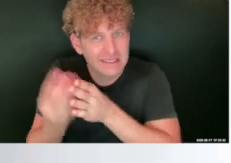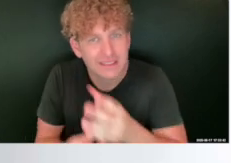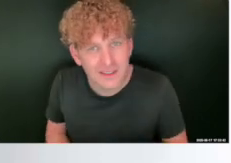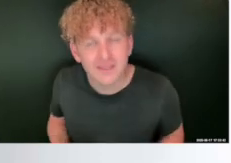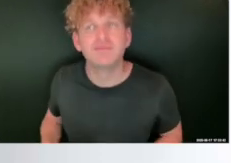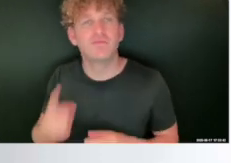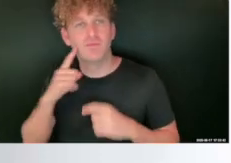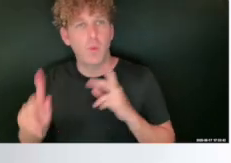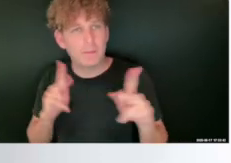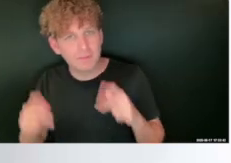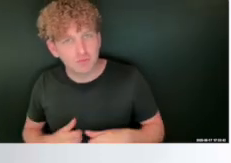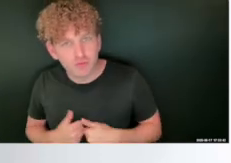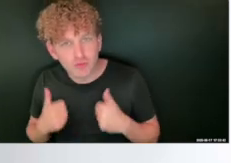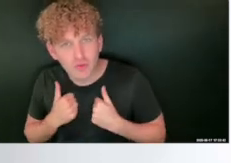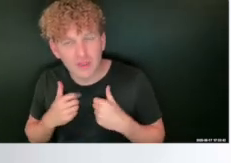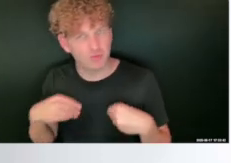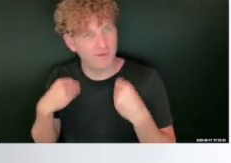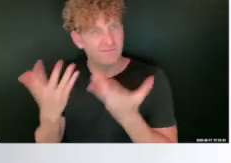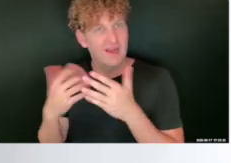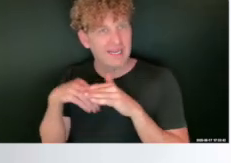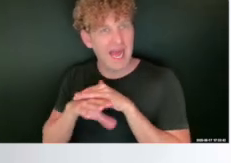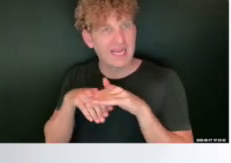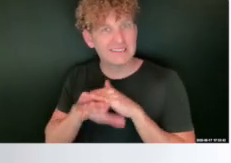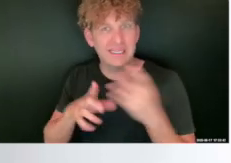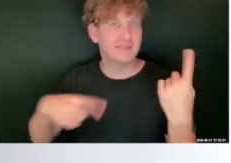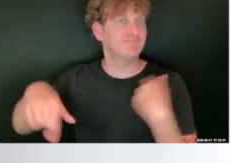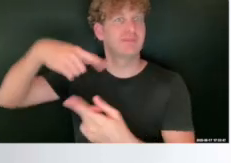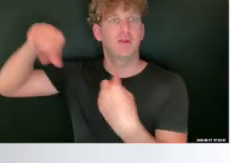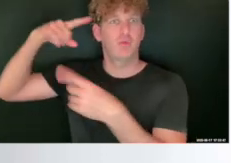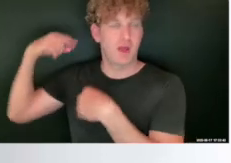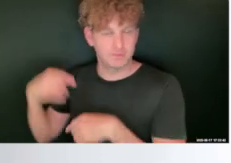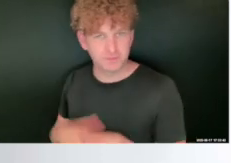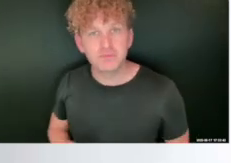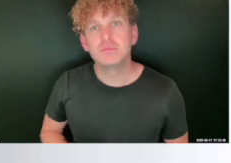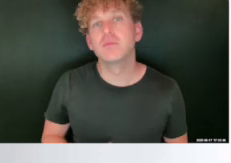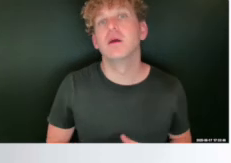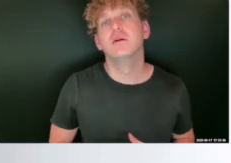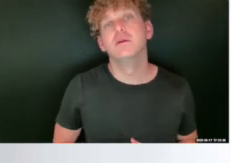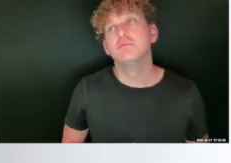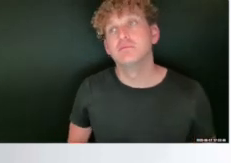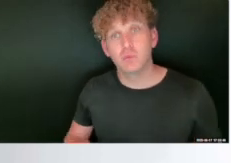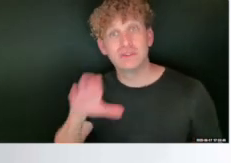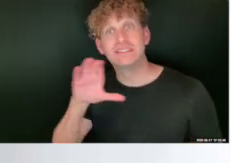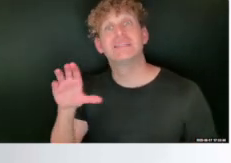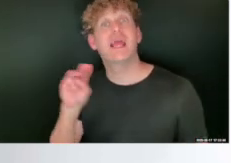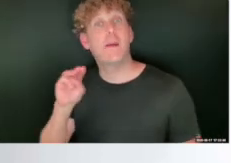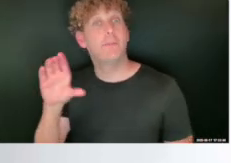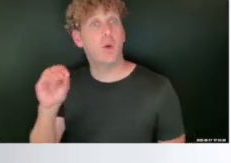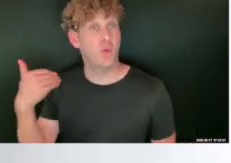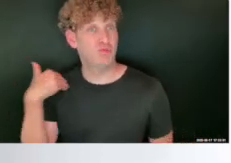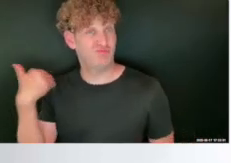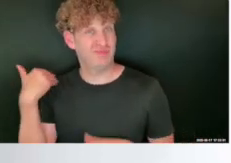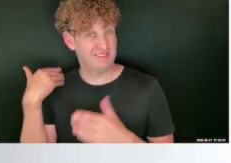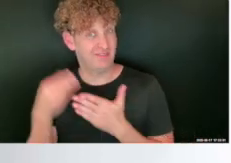They also manage the Clean Mobility Equity Alliance, a peer learning network open to all clean